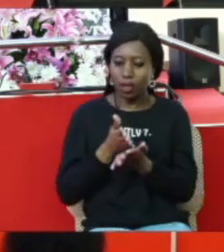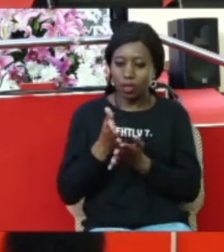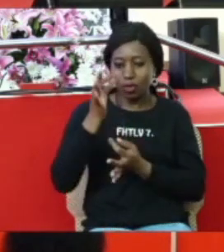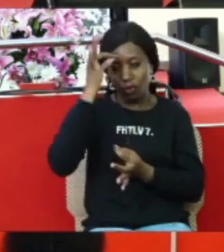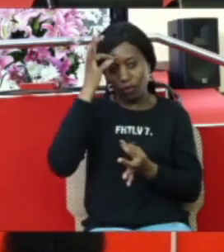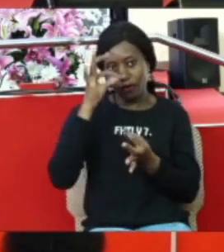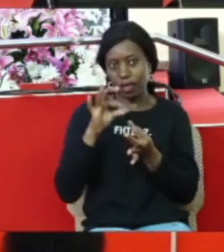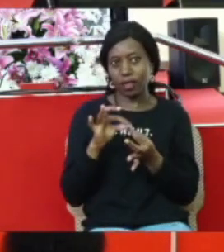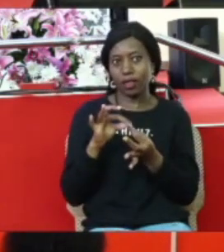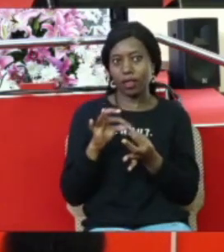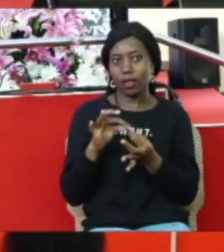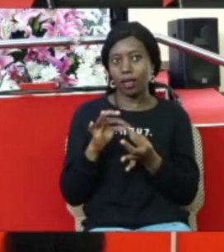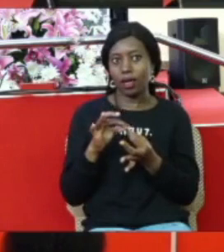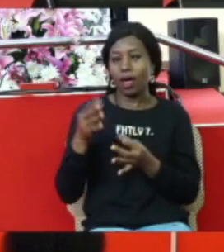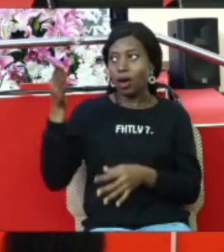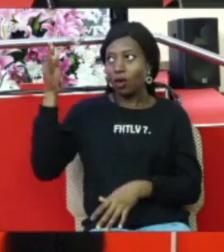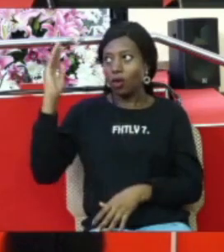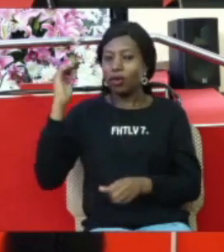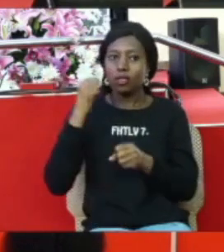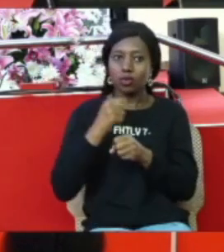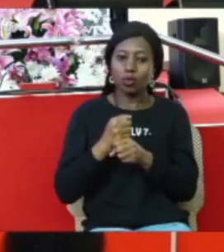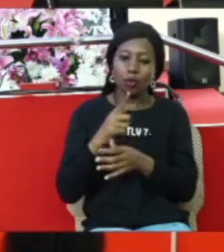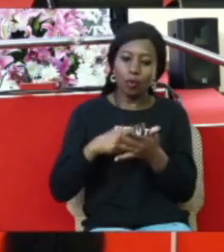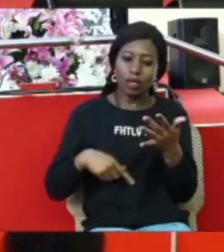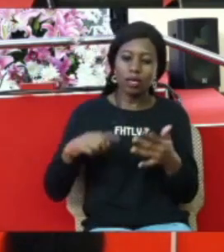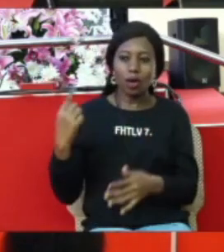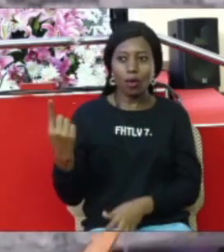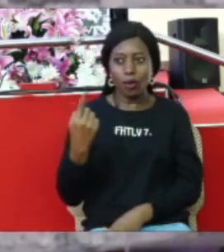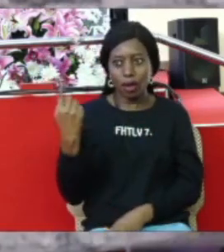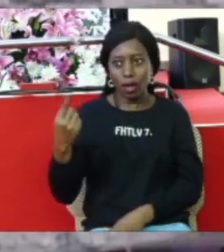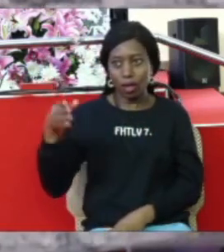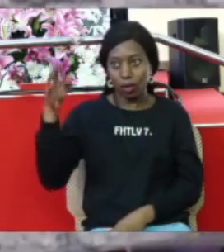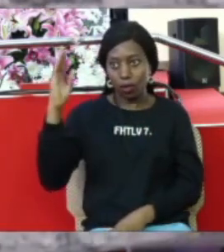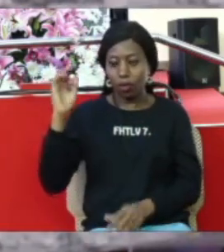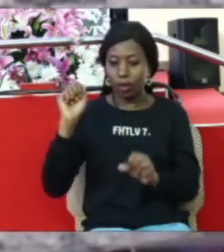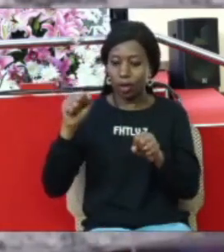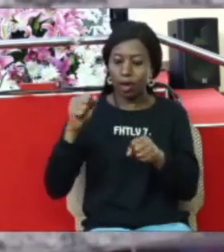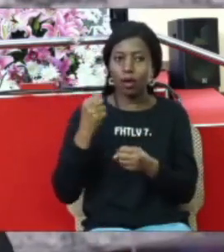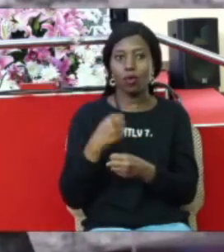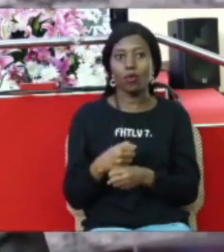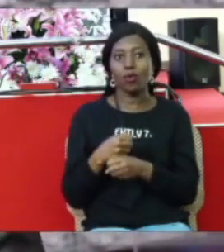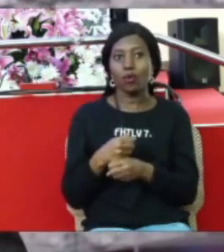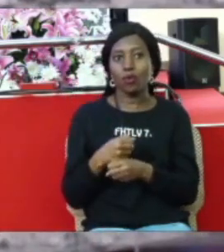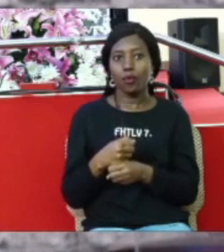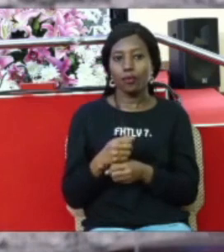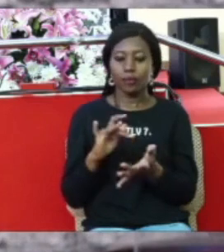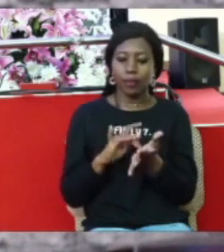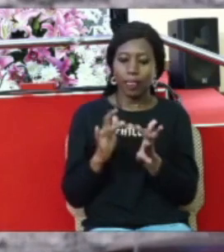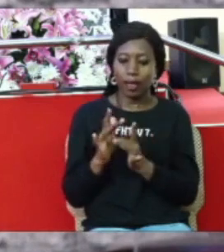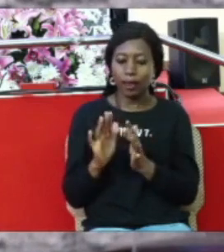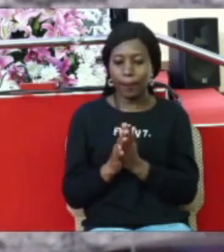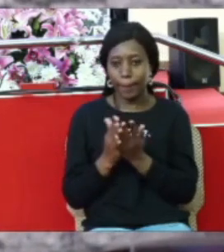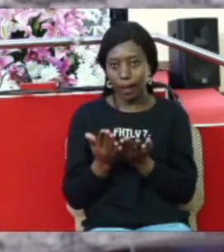only God can do. There are some scriptures in the Bible that actually helps us to understand this. 2